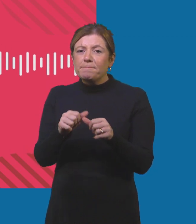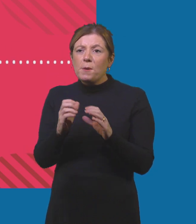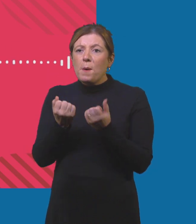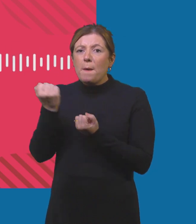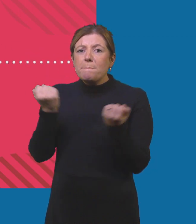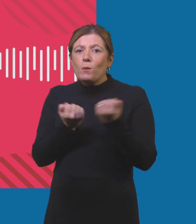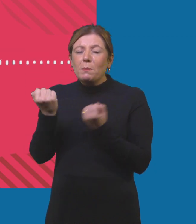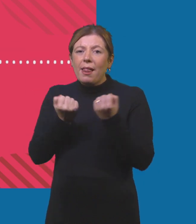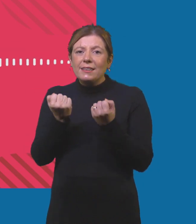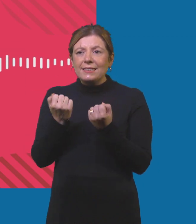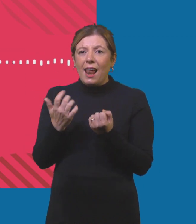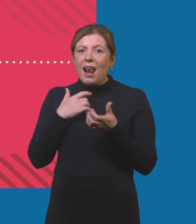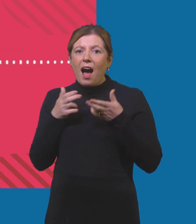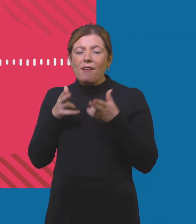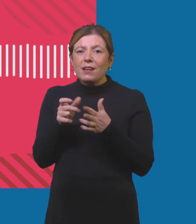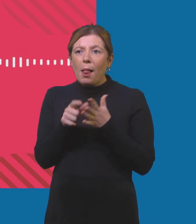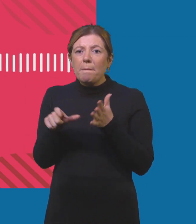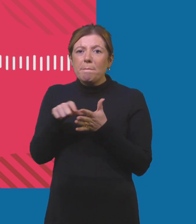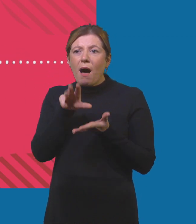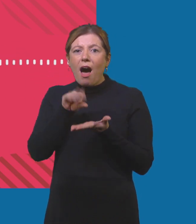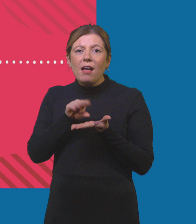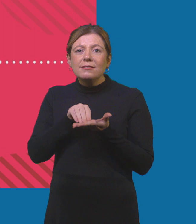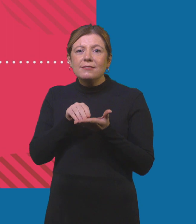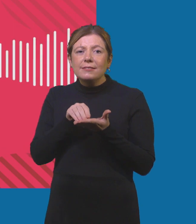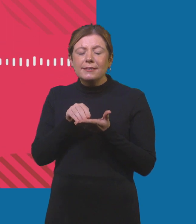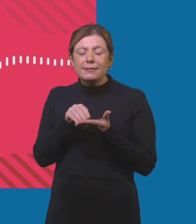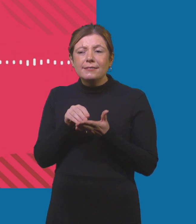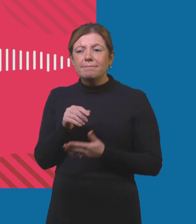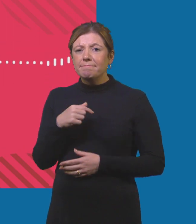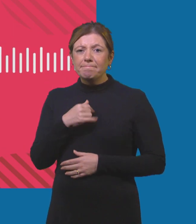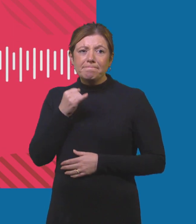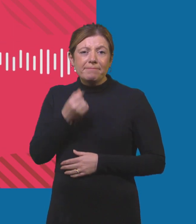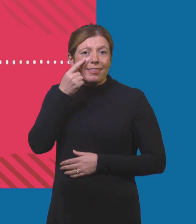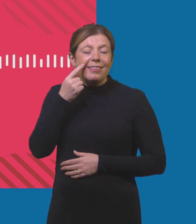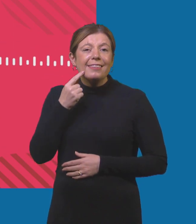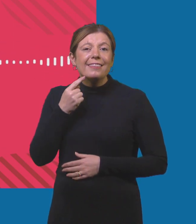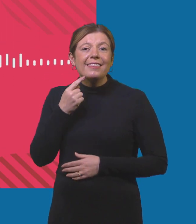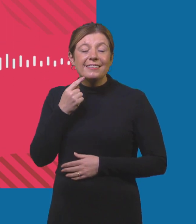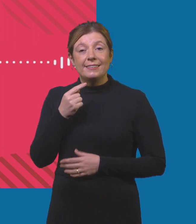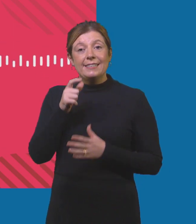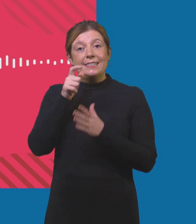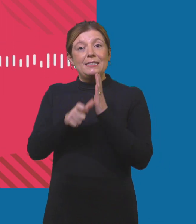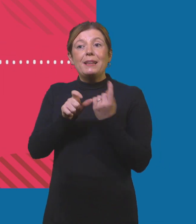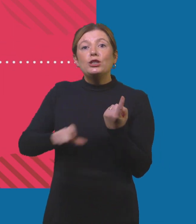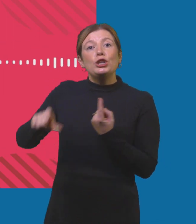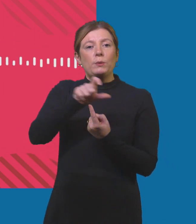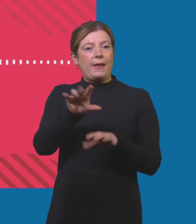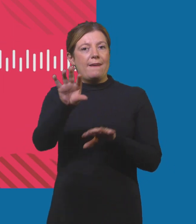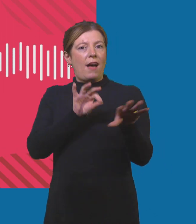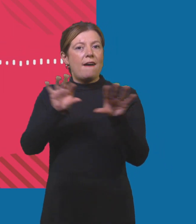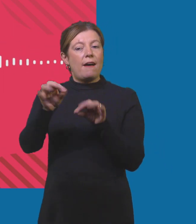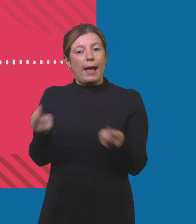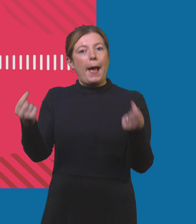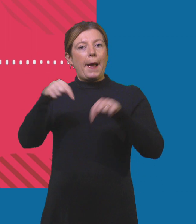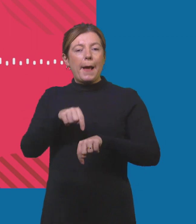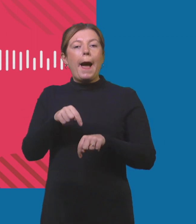Motability Lifestyle Pod. Oh, I'm shedding a tear. In this podcast, we invite our friends from the disability community into the